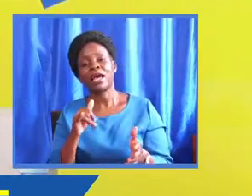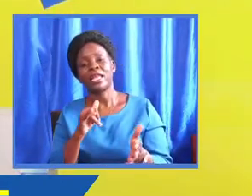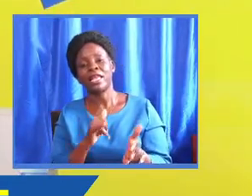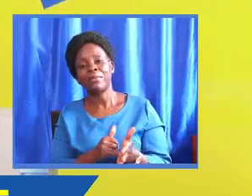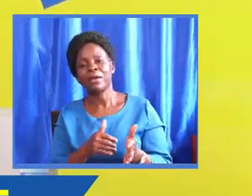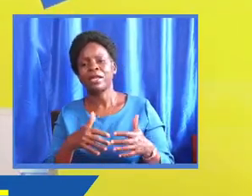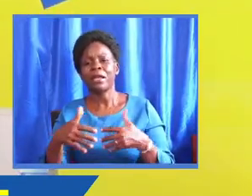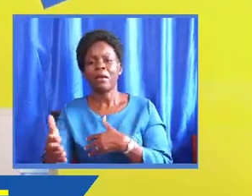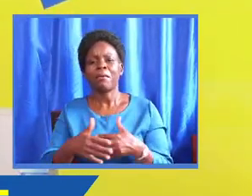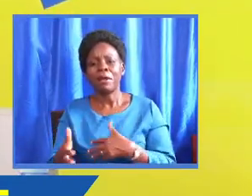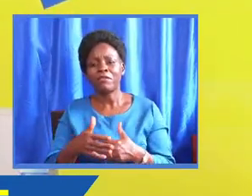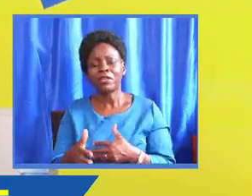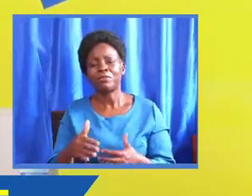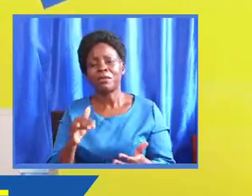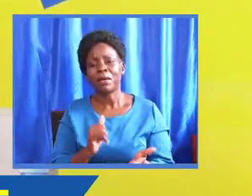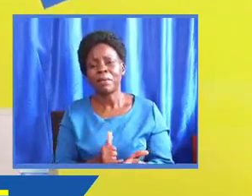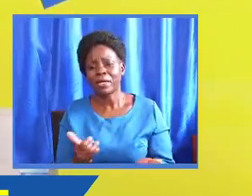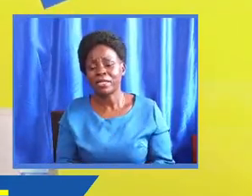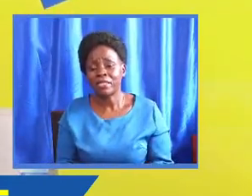Manufacturers are going to be impacted as well.